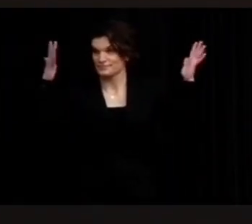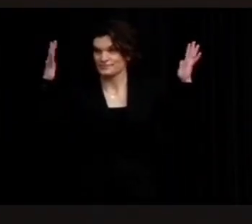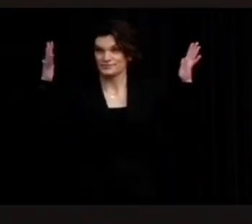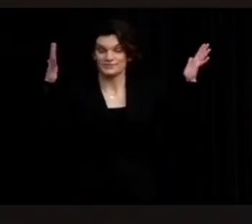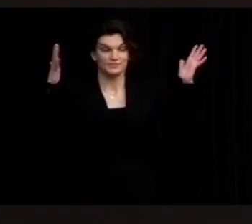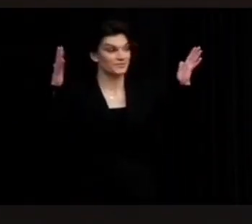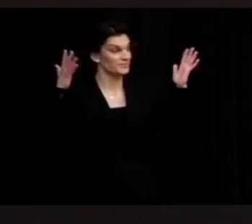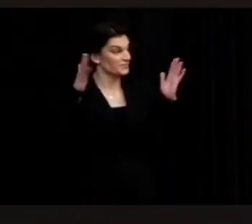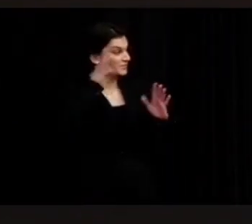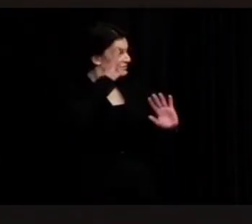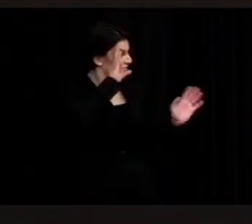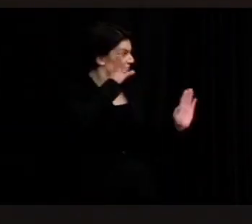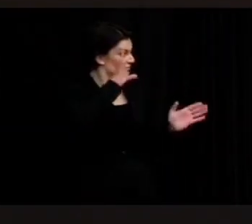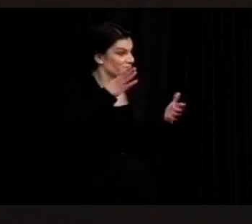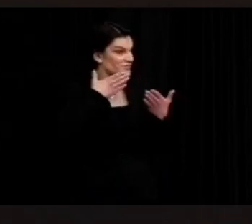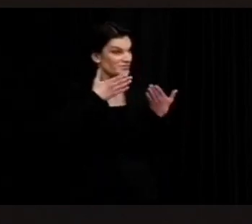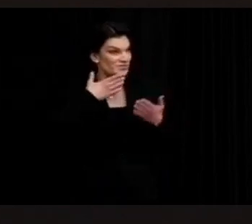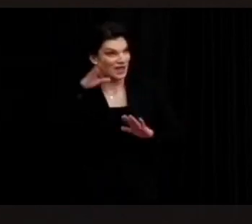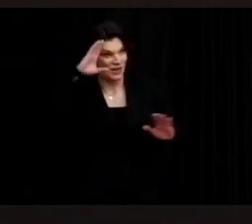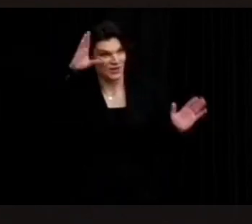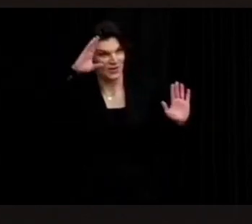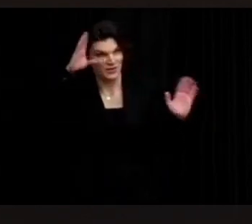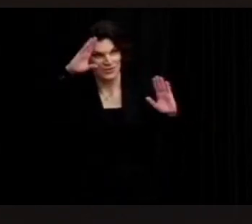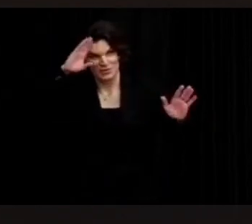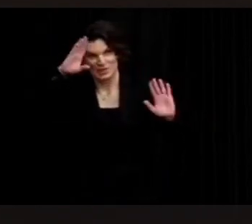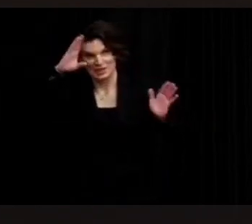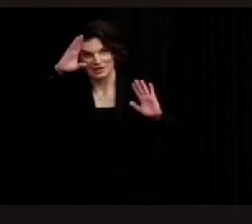Well, thank you. Hi, everyone. Thank you.